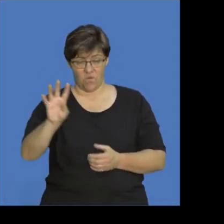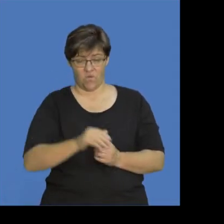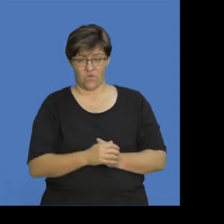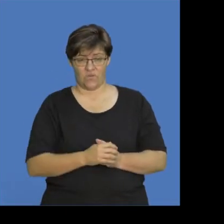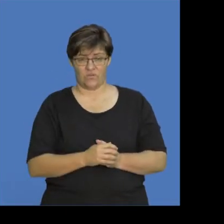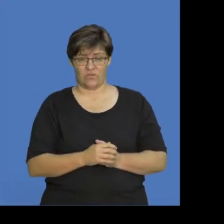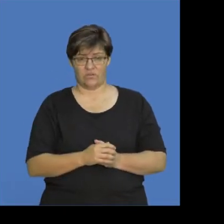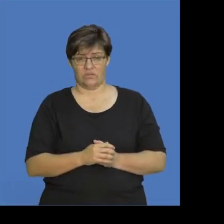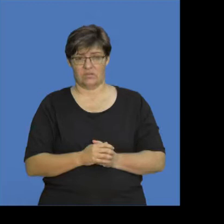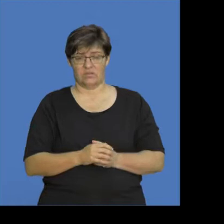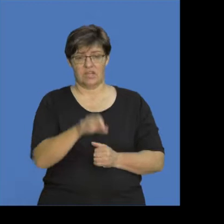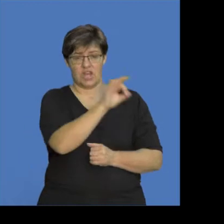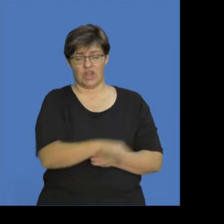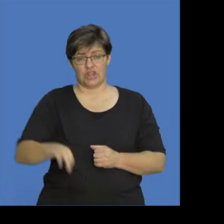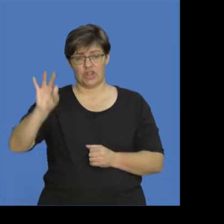4 there,